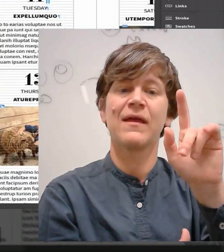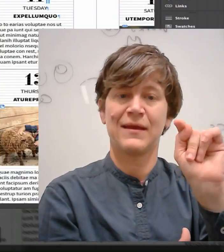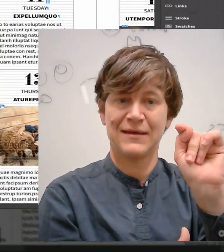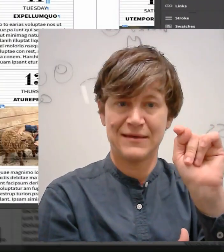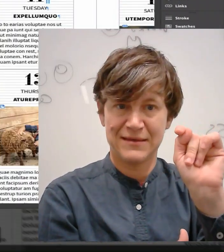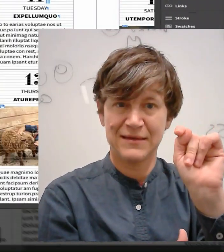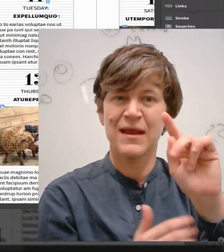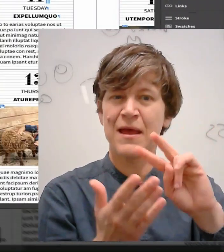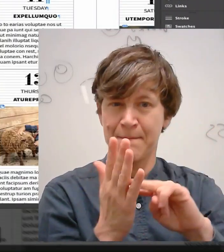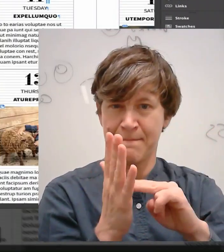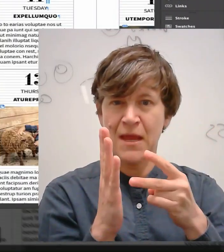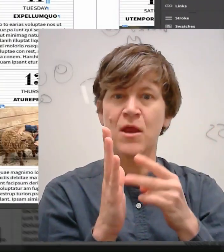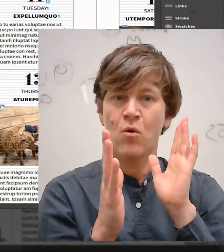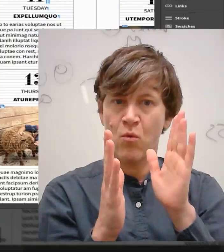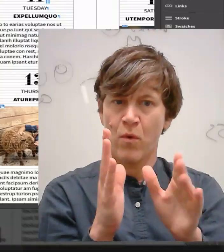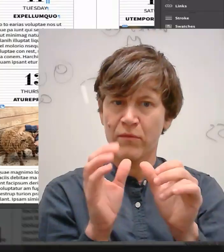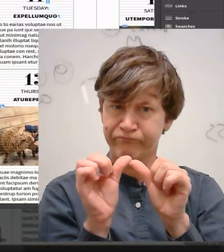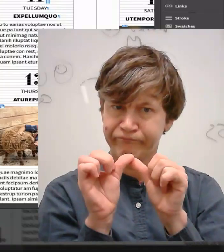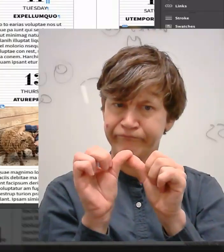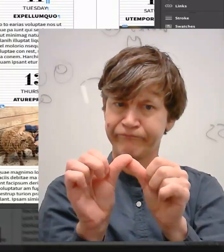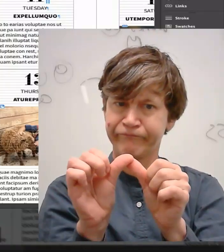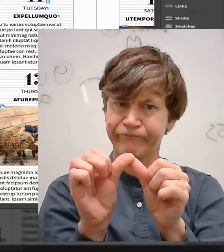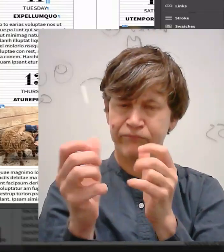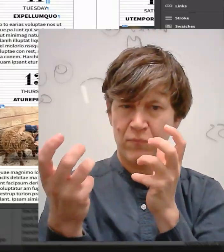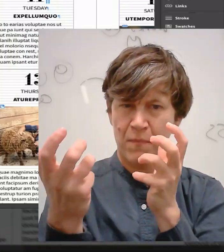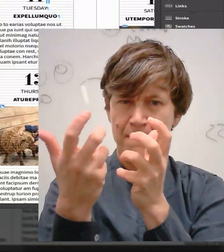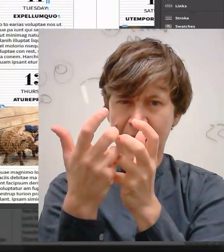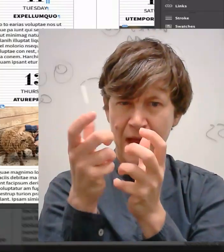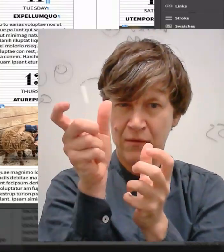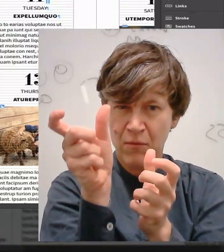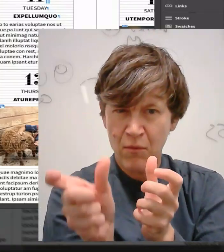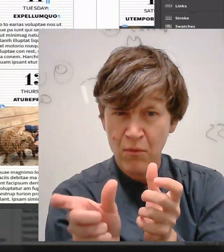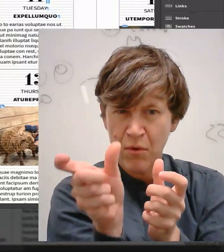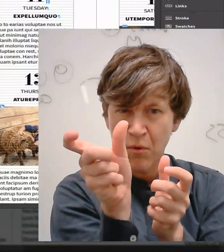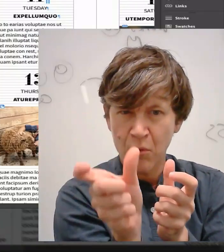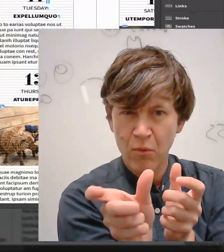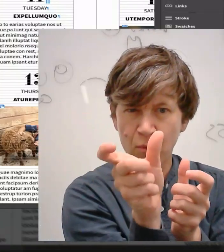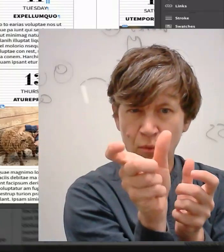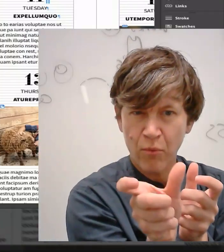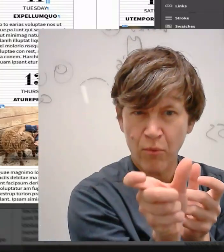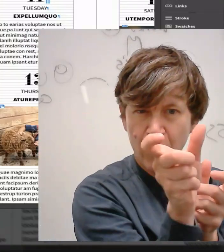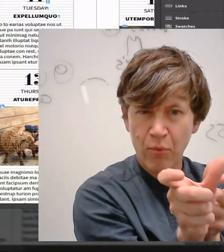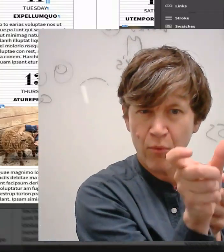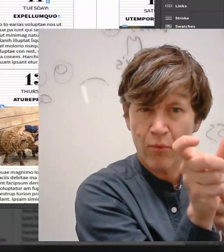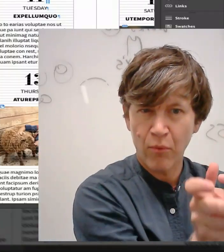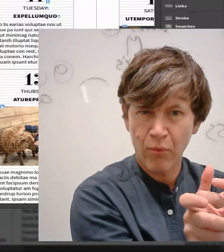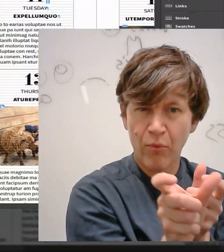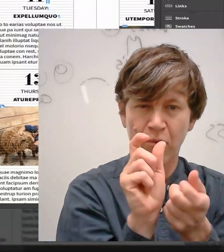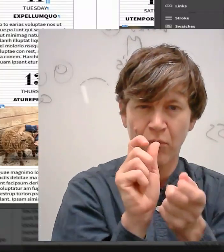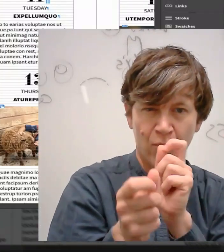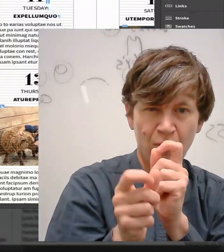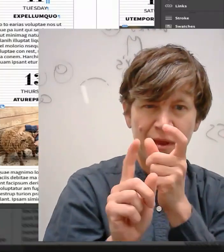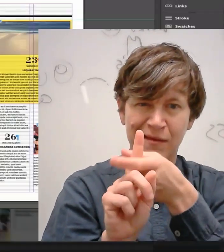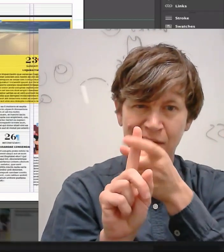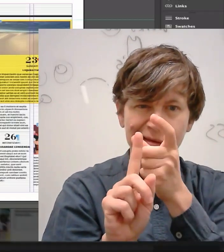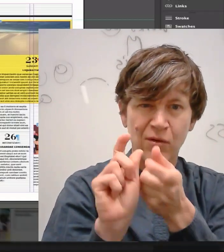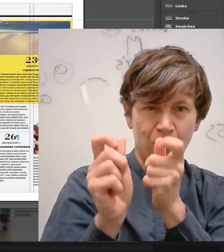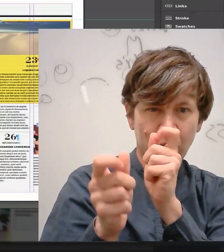So it will retain that fitting option at the new size of picture frame.